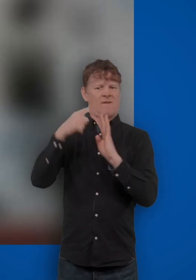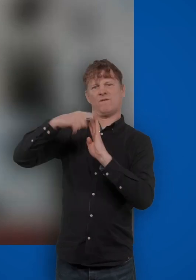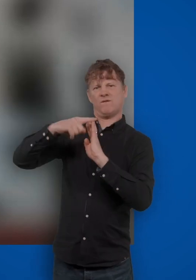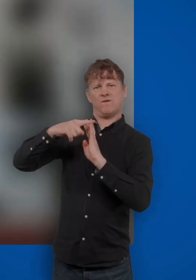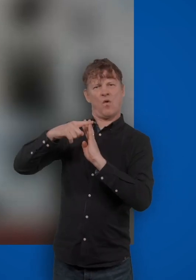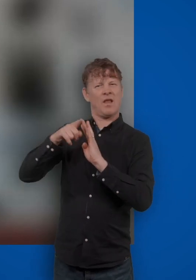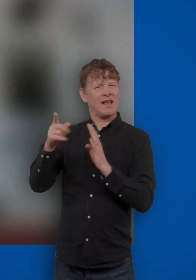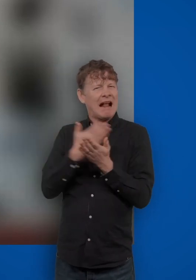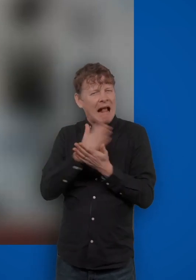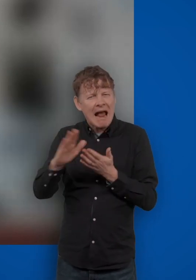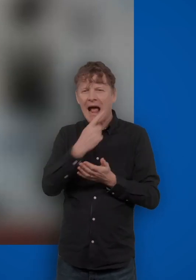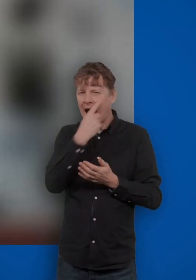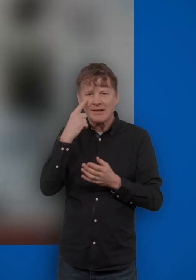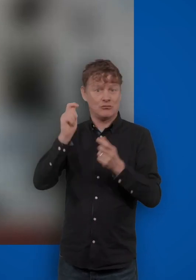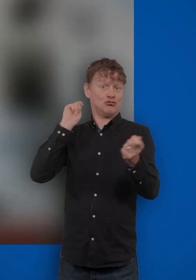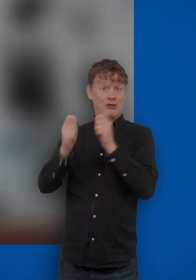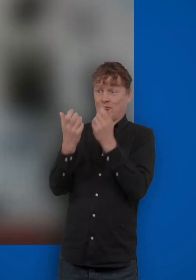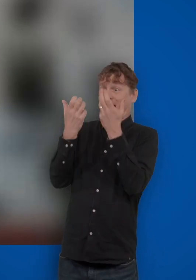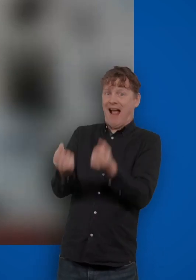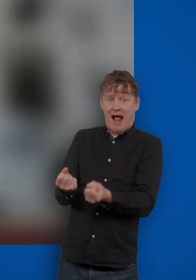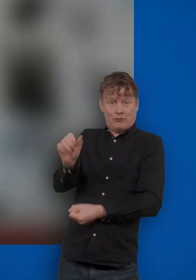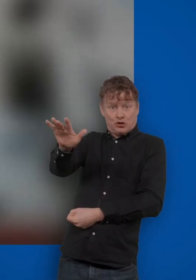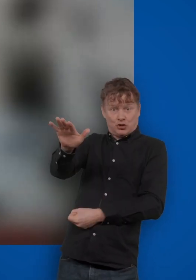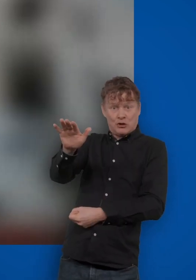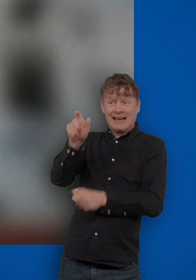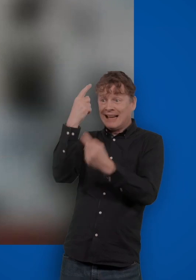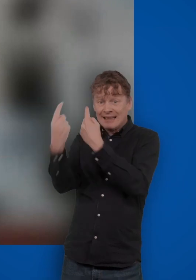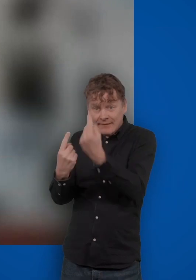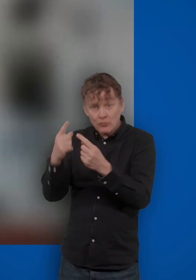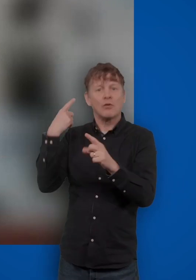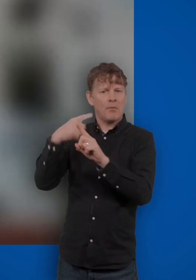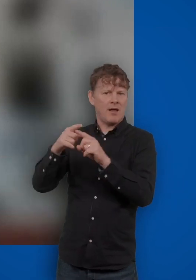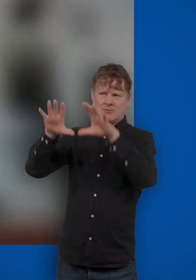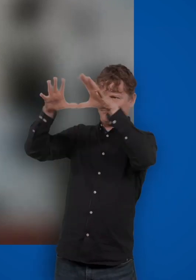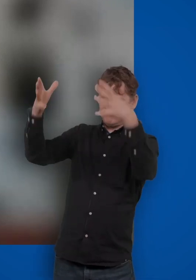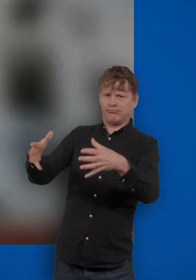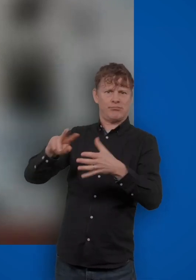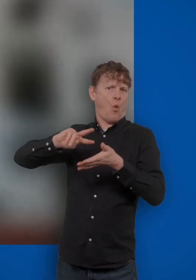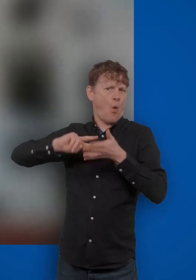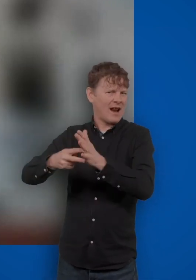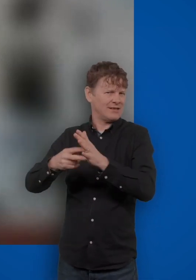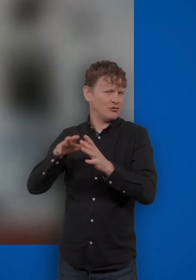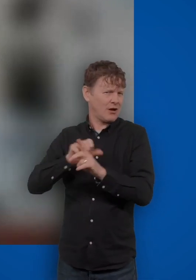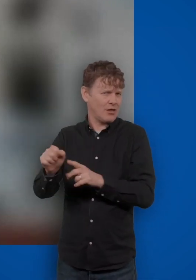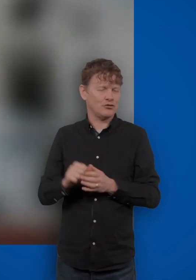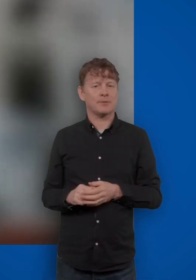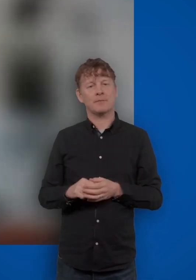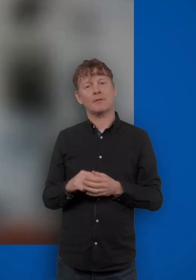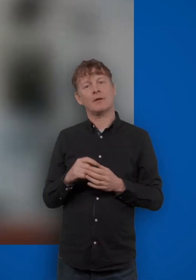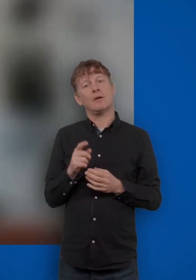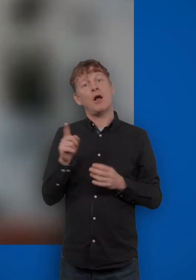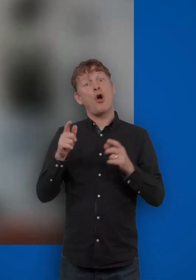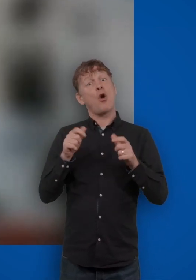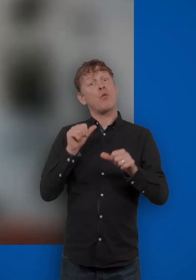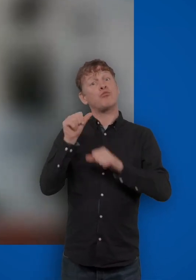learning, and clear evidence of change in individual behaviour and organisational culture. And what we hope is that the result of